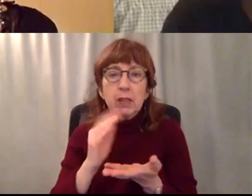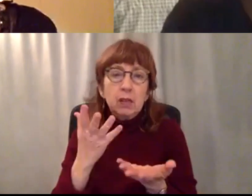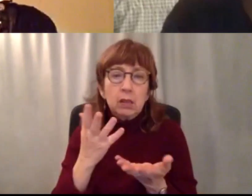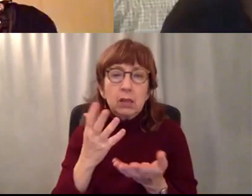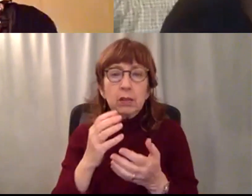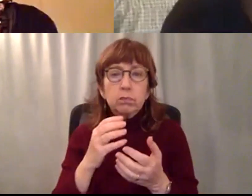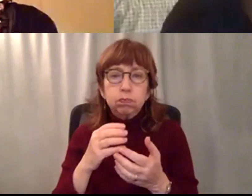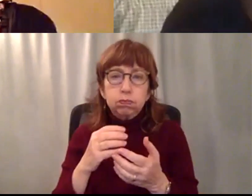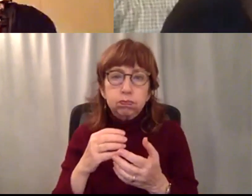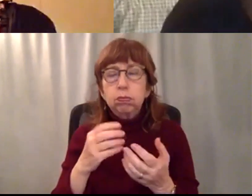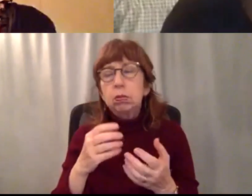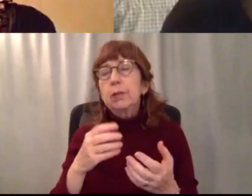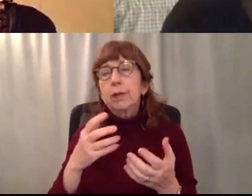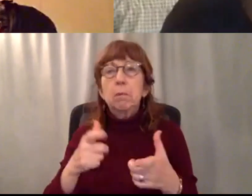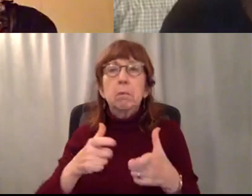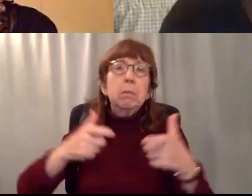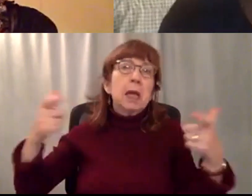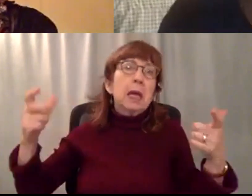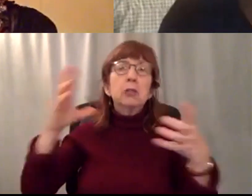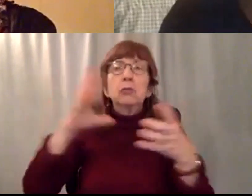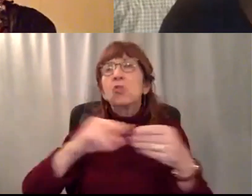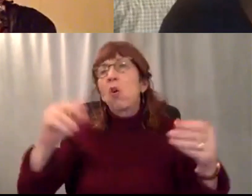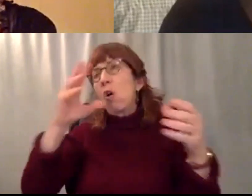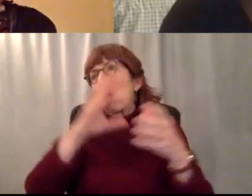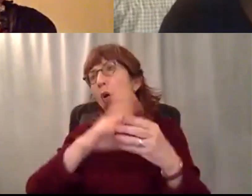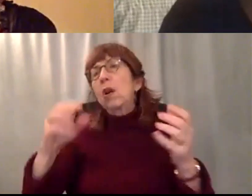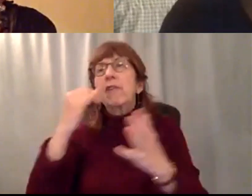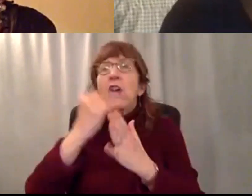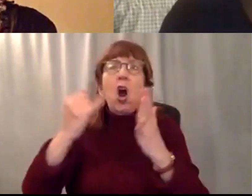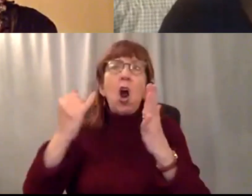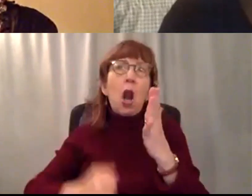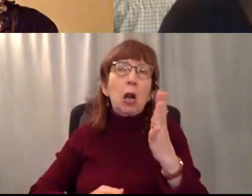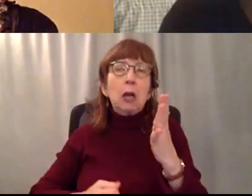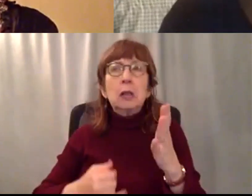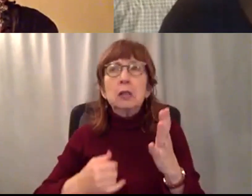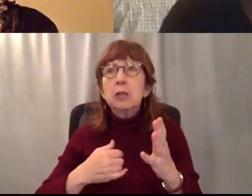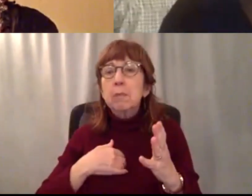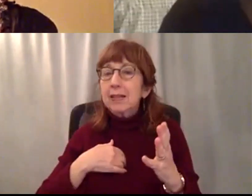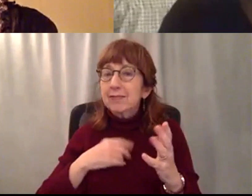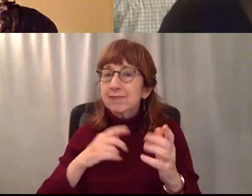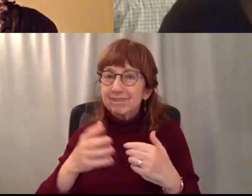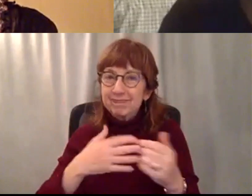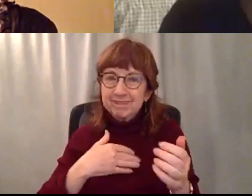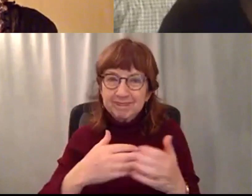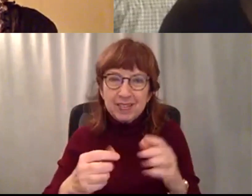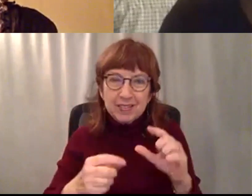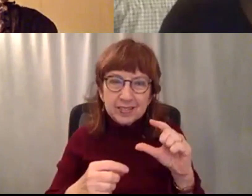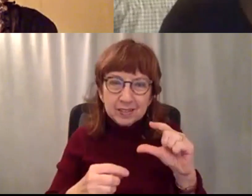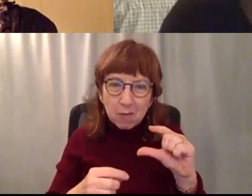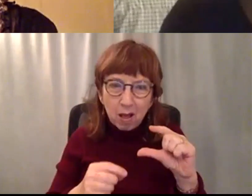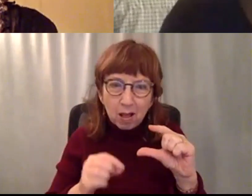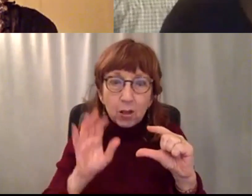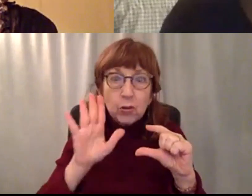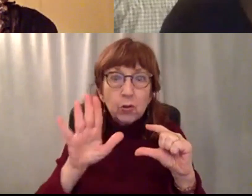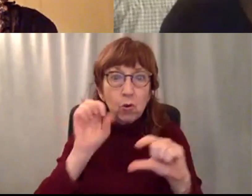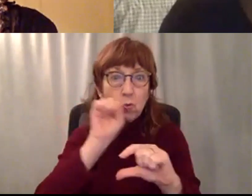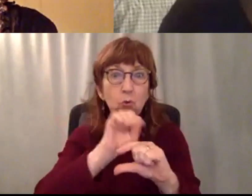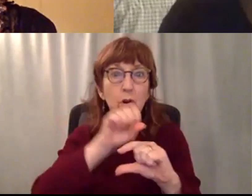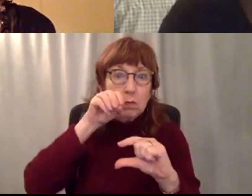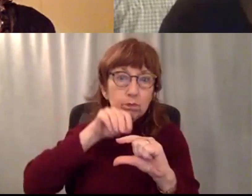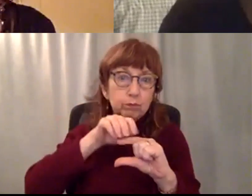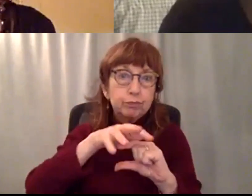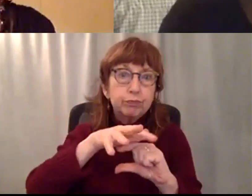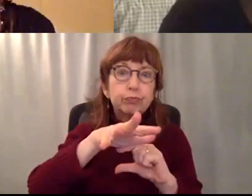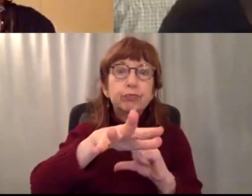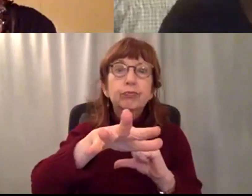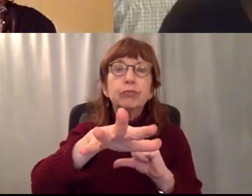wider, longer story of artists, but no matter how small you are, your work will have an impact on